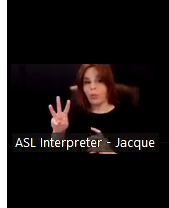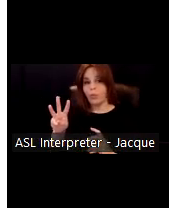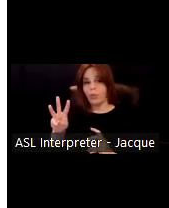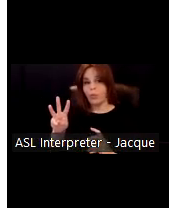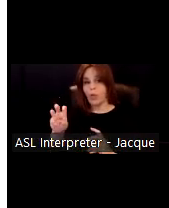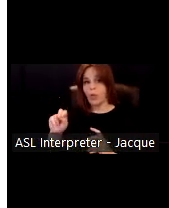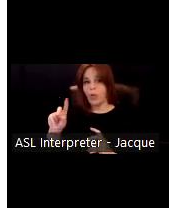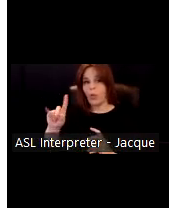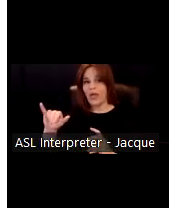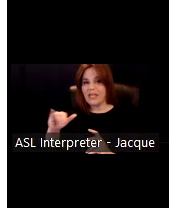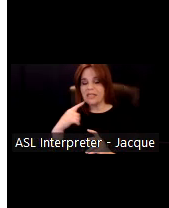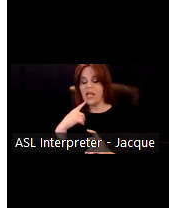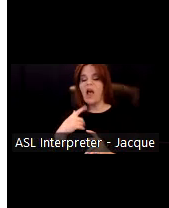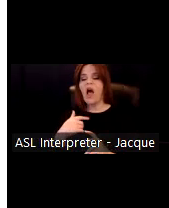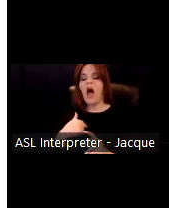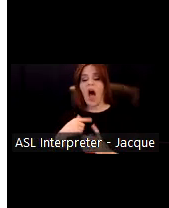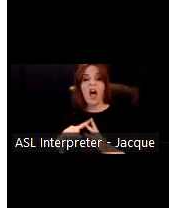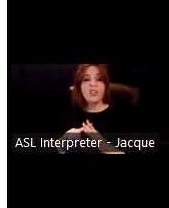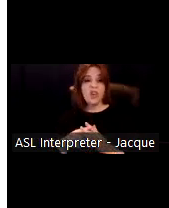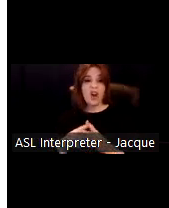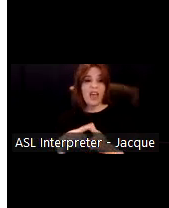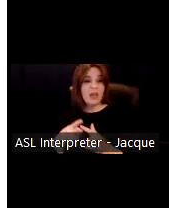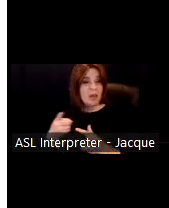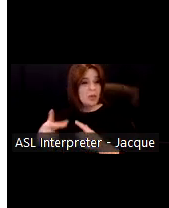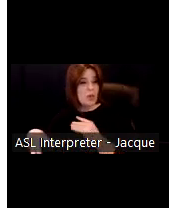I'll start, and then maybe you can jump in, Jennifer.